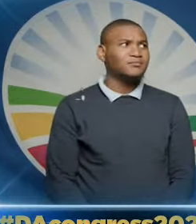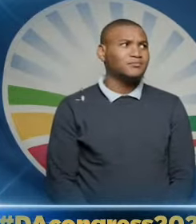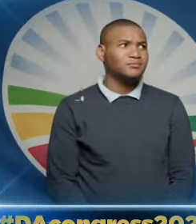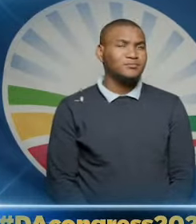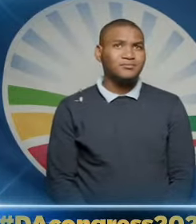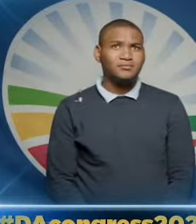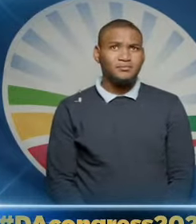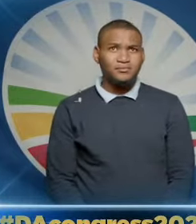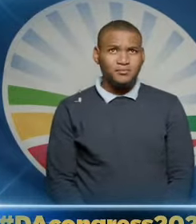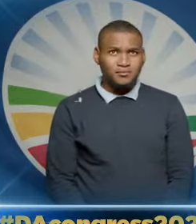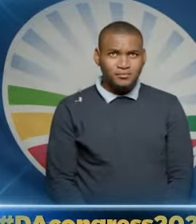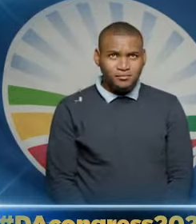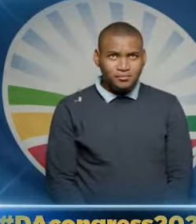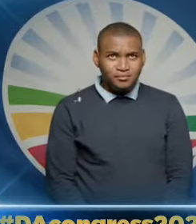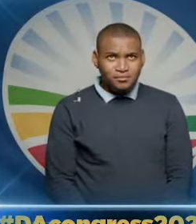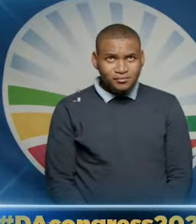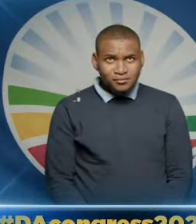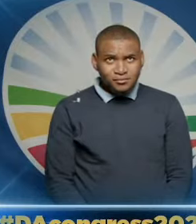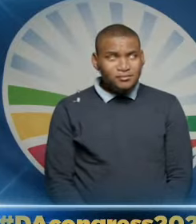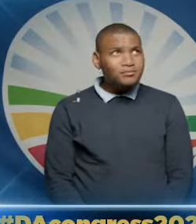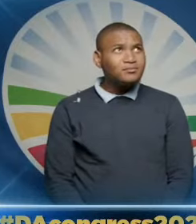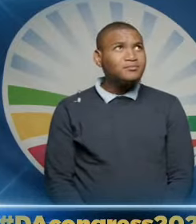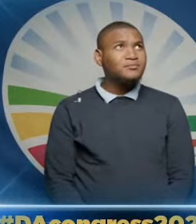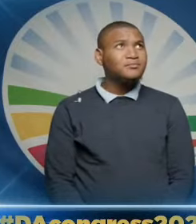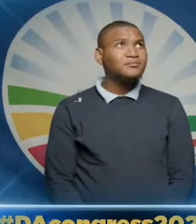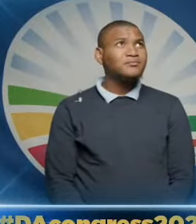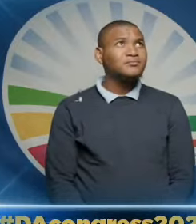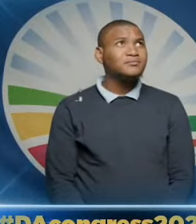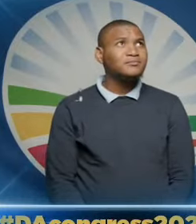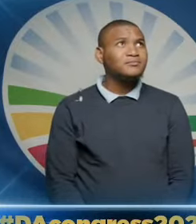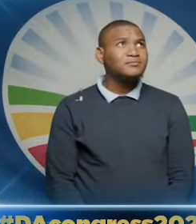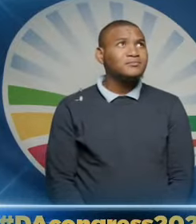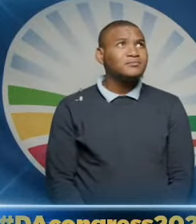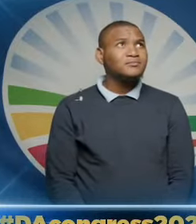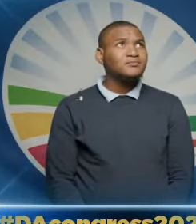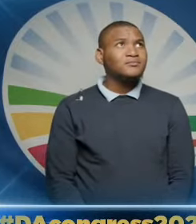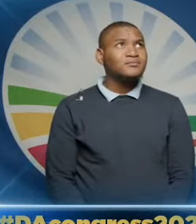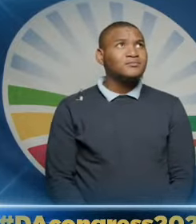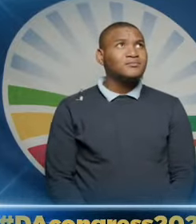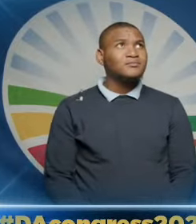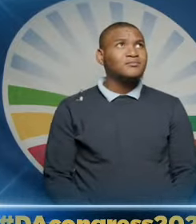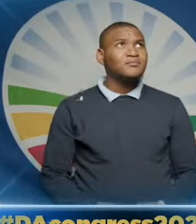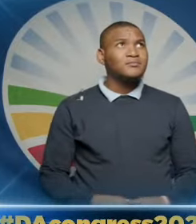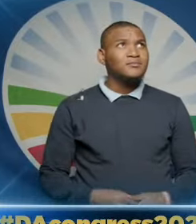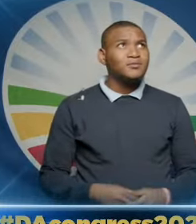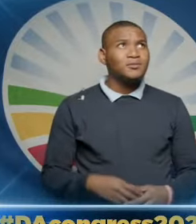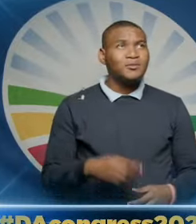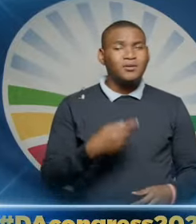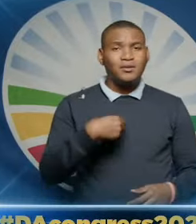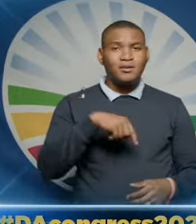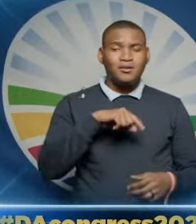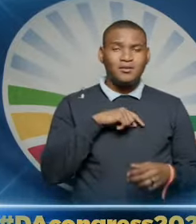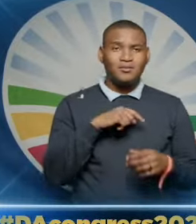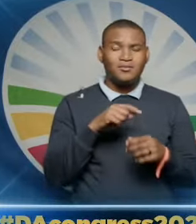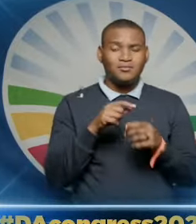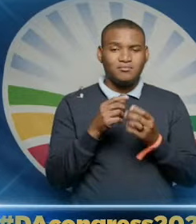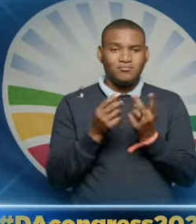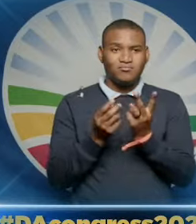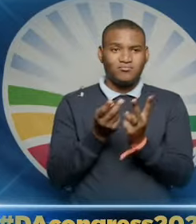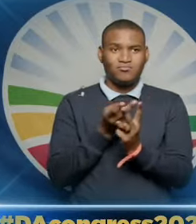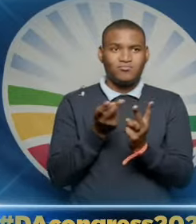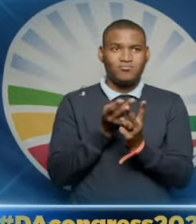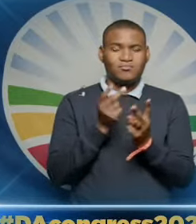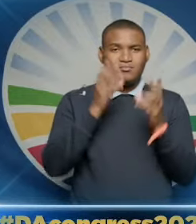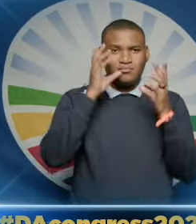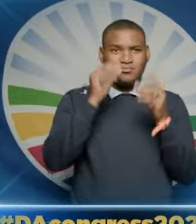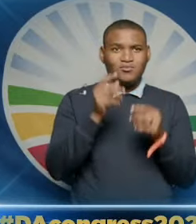So, delegates, our candidates met yesterday and they have agreed that we will toss a coin in your presence to determine